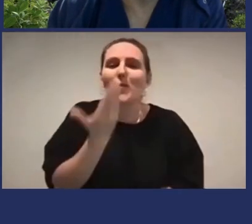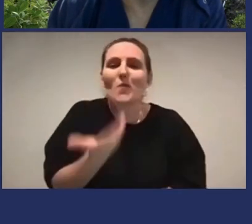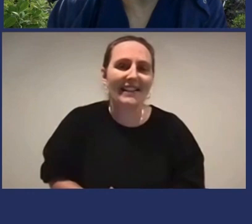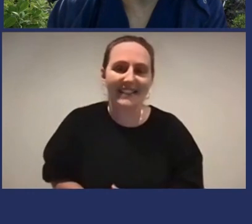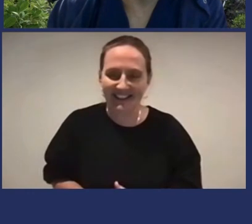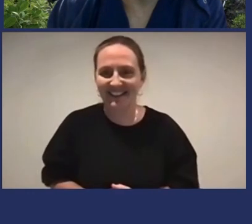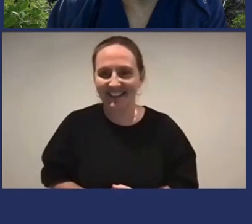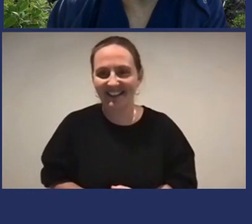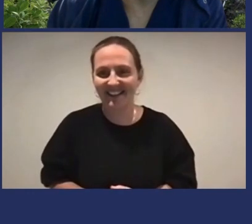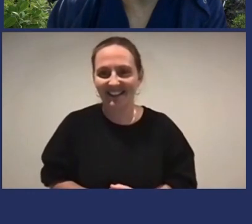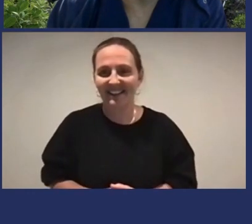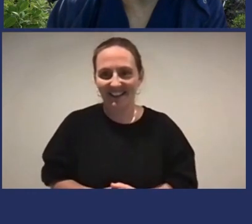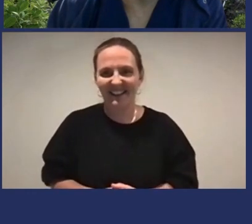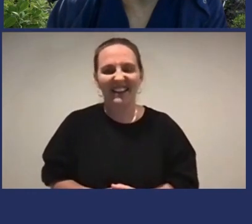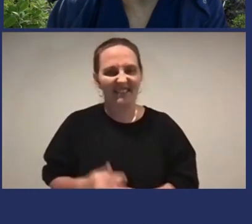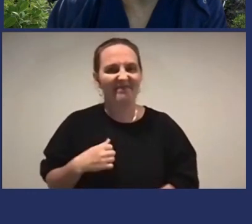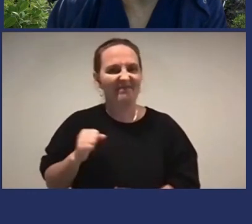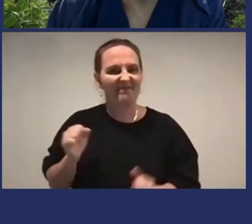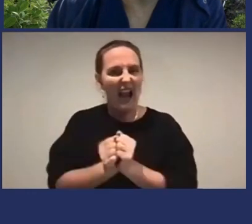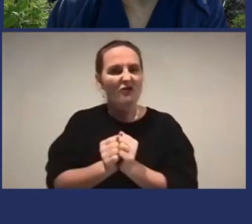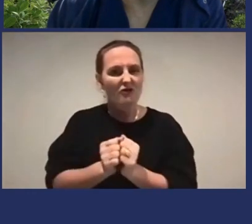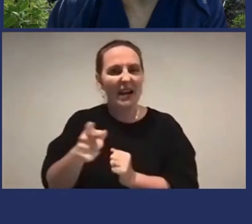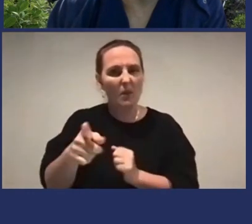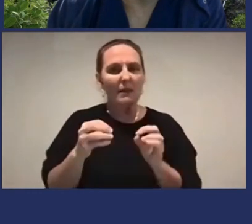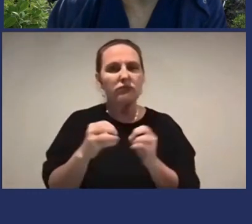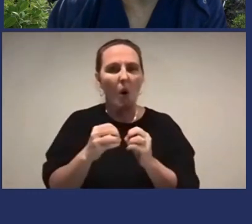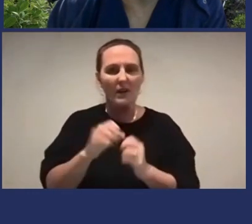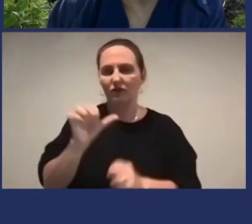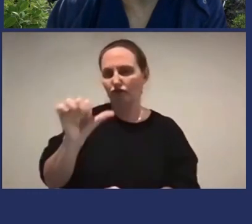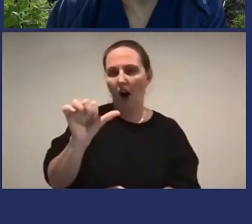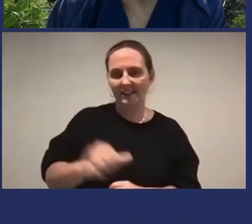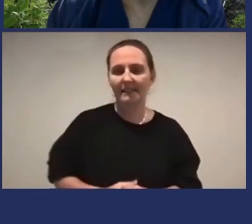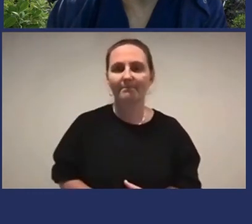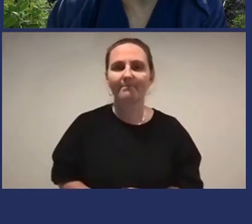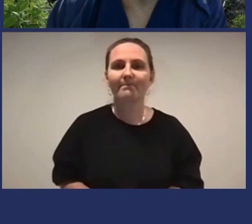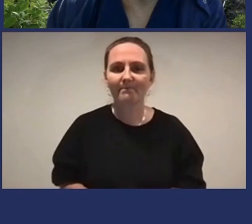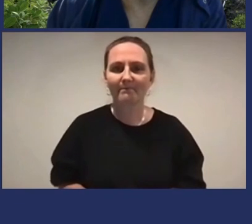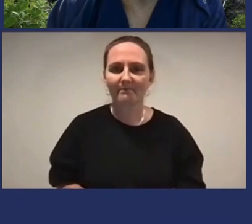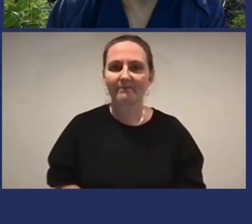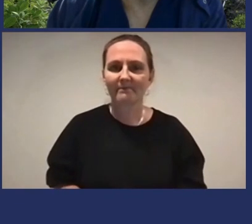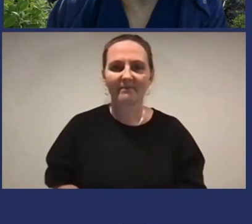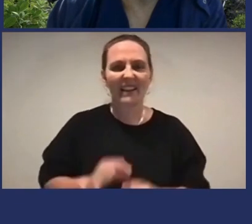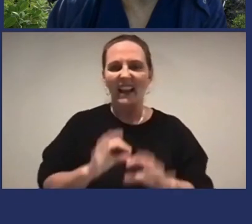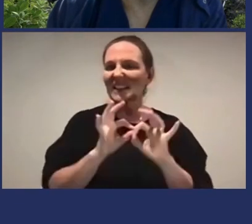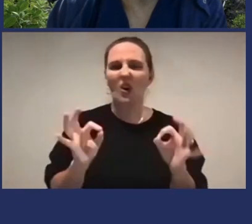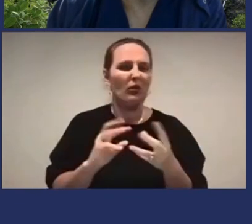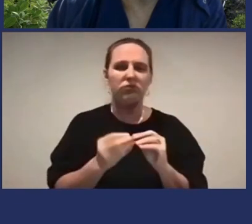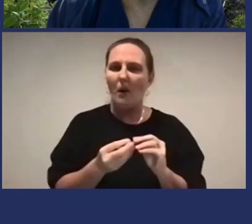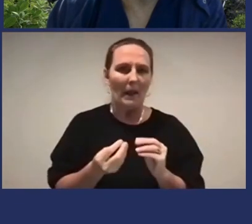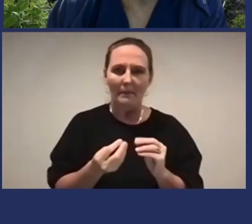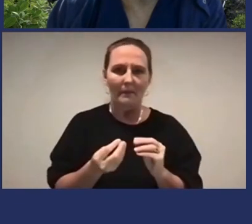saying what Bronwyn, that's exactly right. It's not an issue in relation to that. Michelle, I'll just